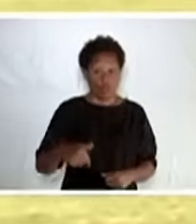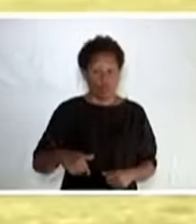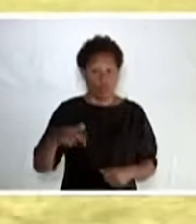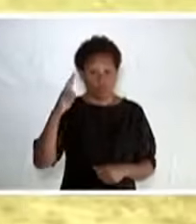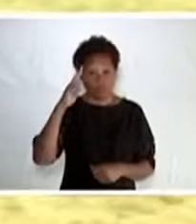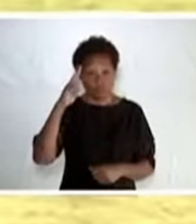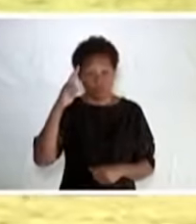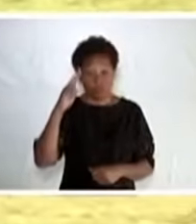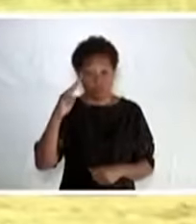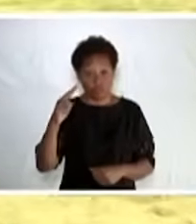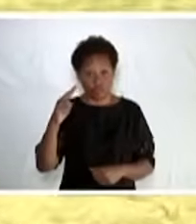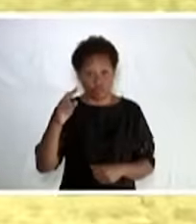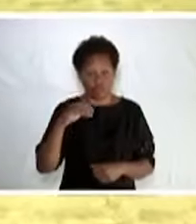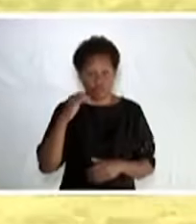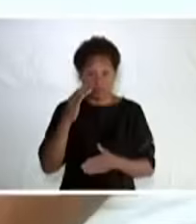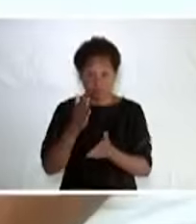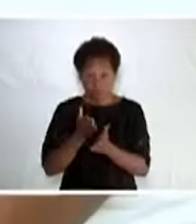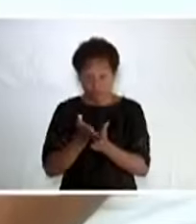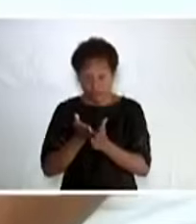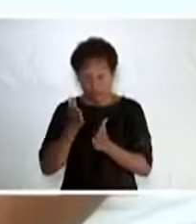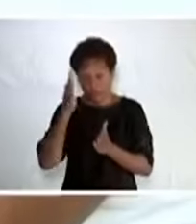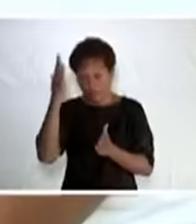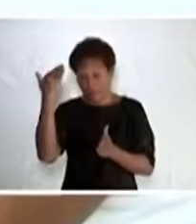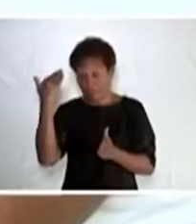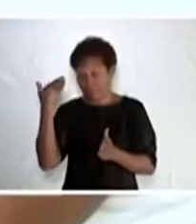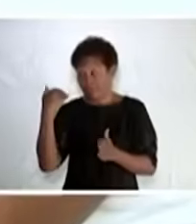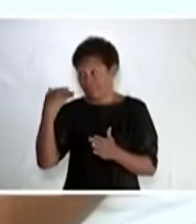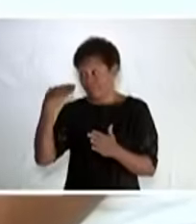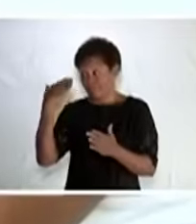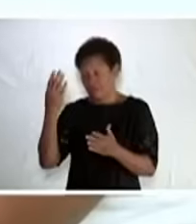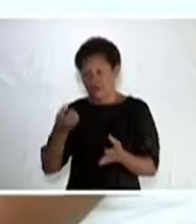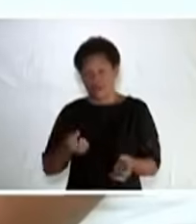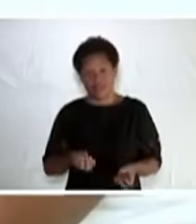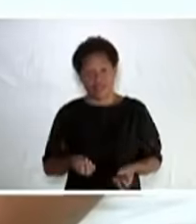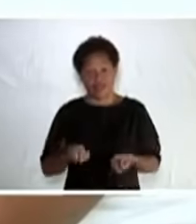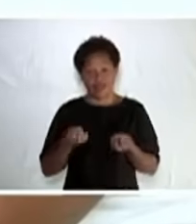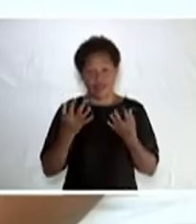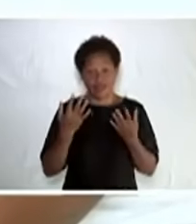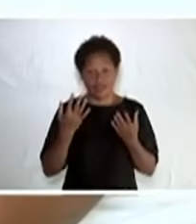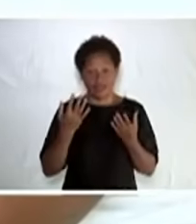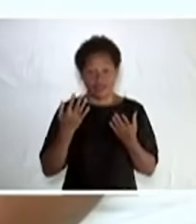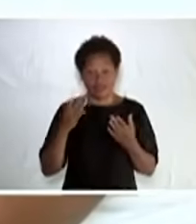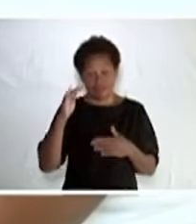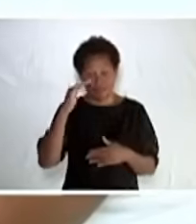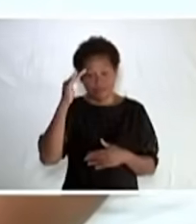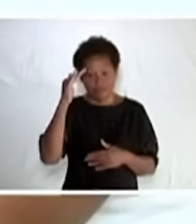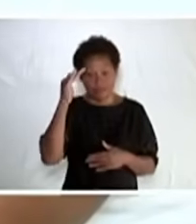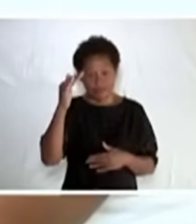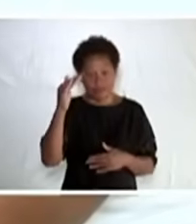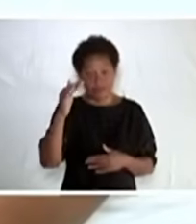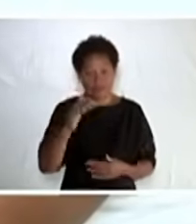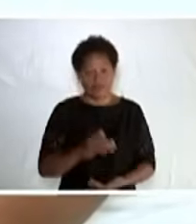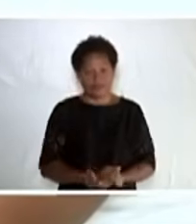sovereignty, serving as a reminder of the past sacrifice and future duty.